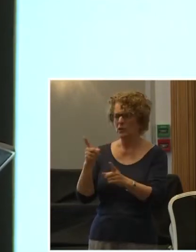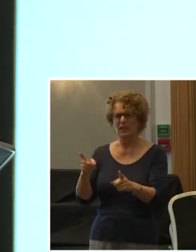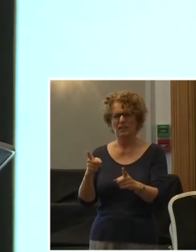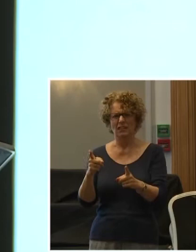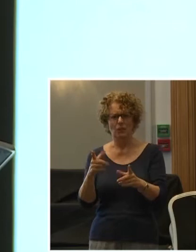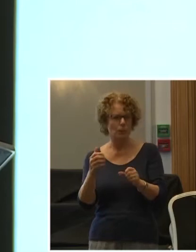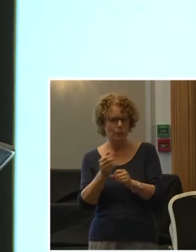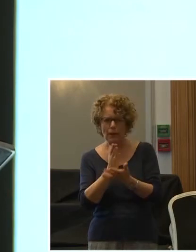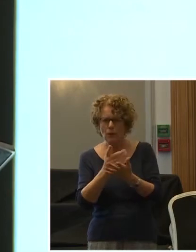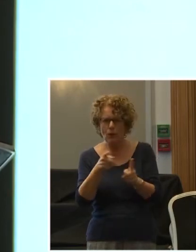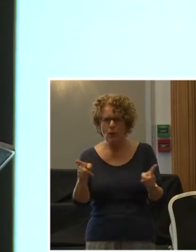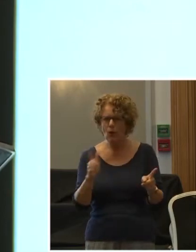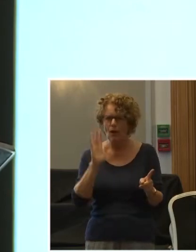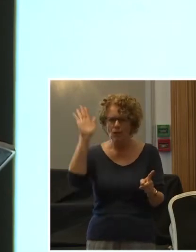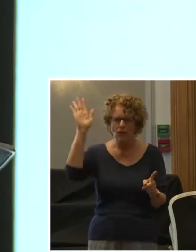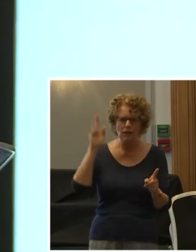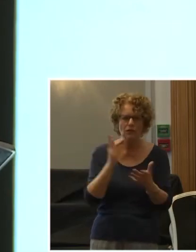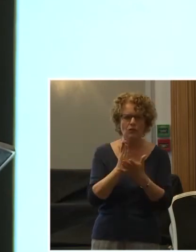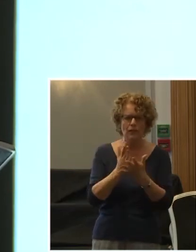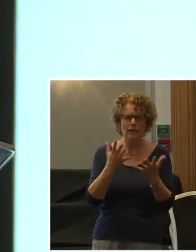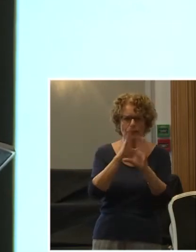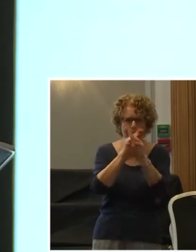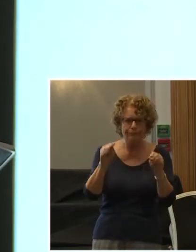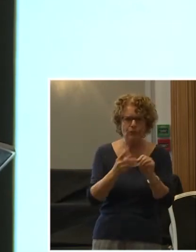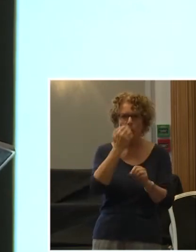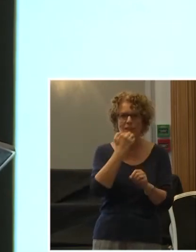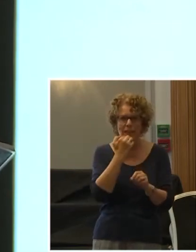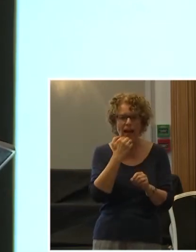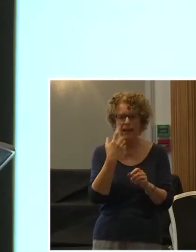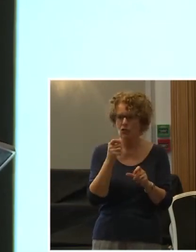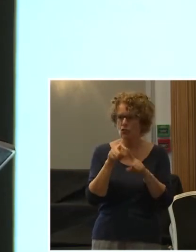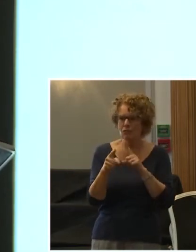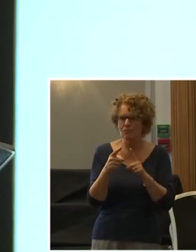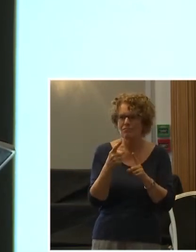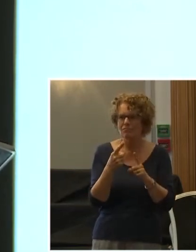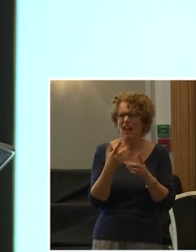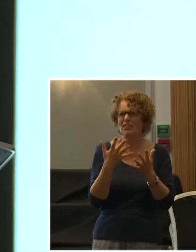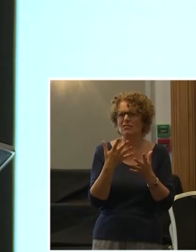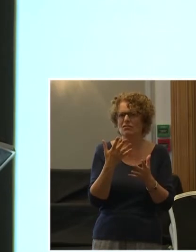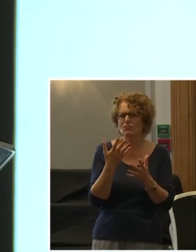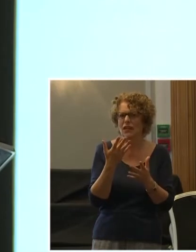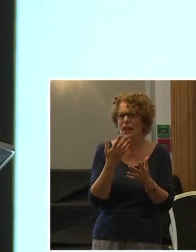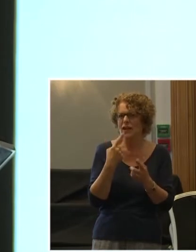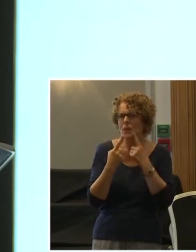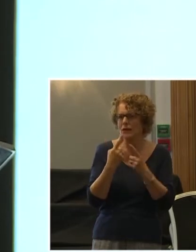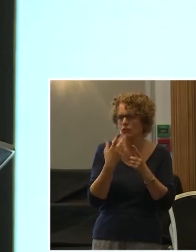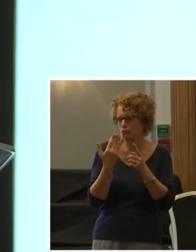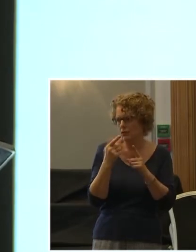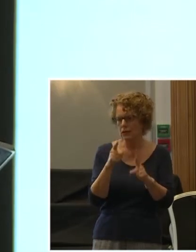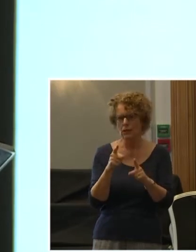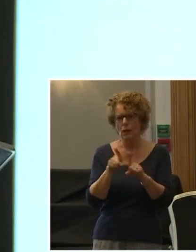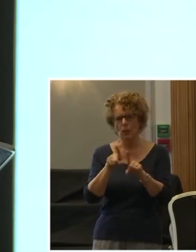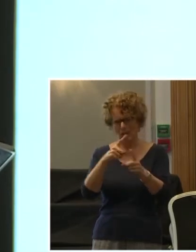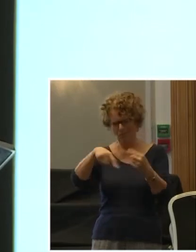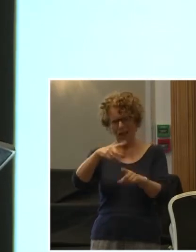only to ensure that our volunteers are up to date with the most recent information, but also so they can update us